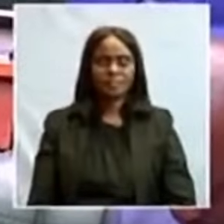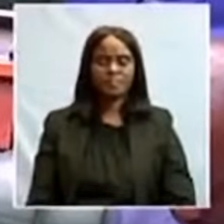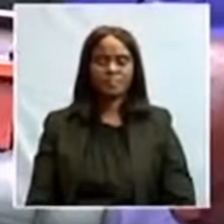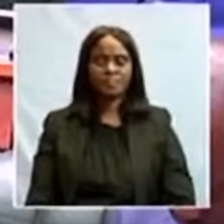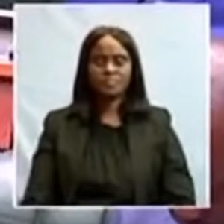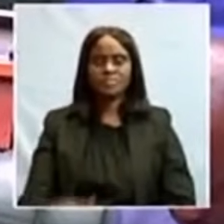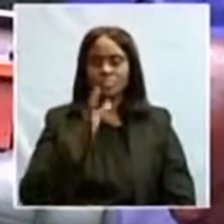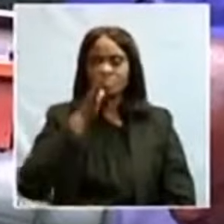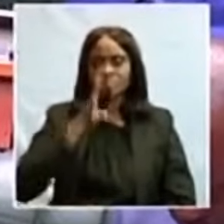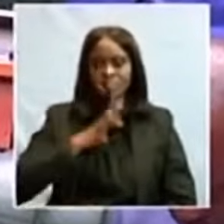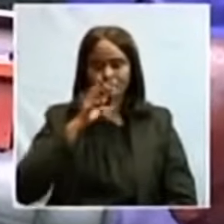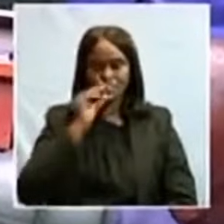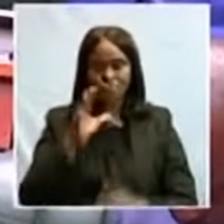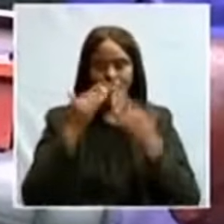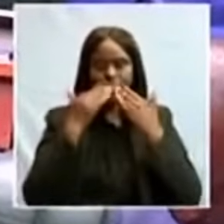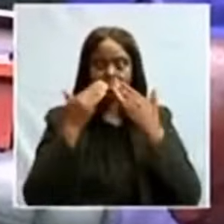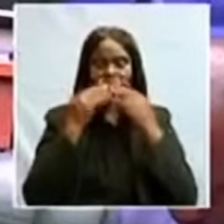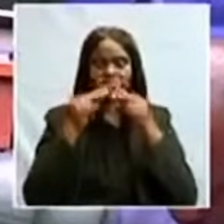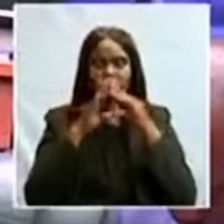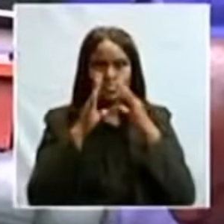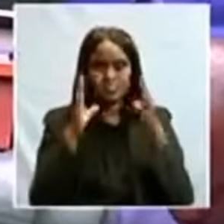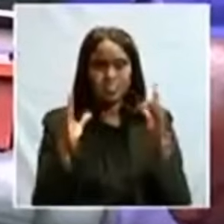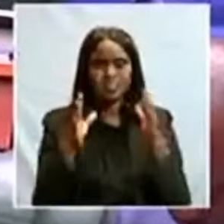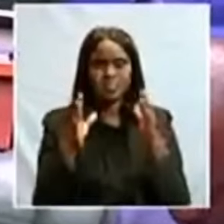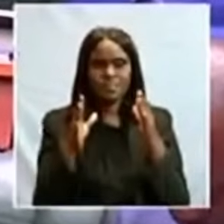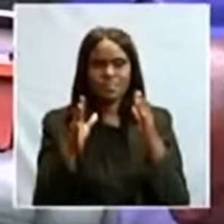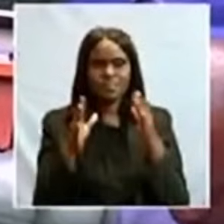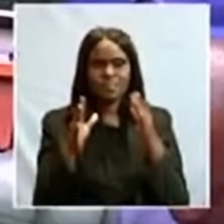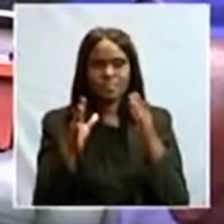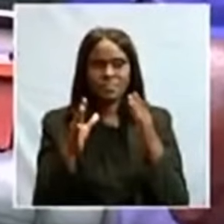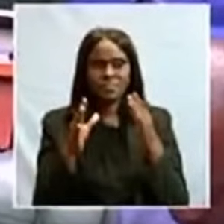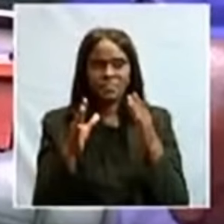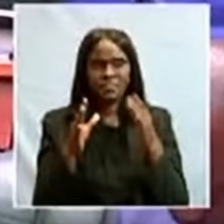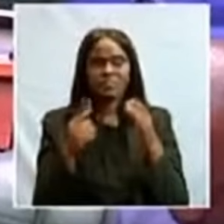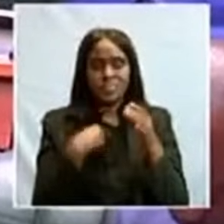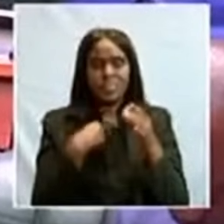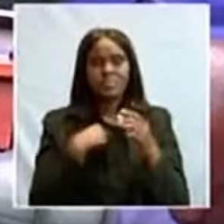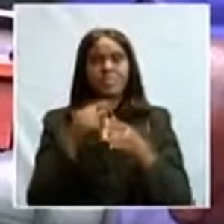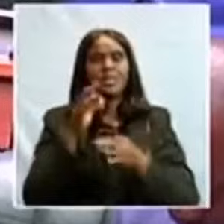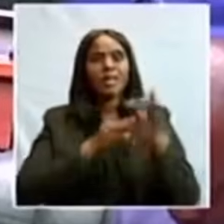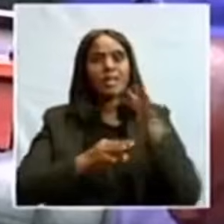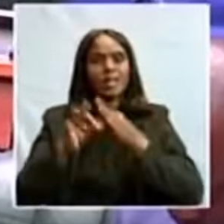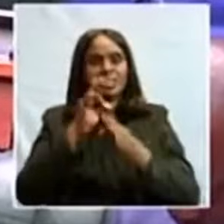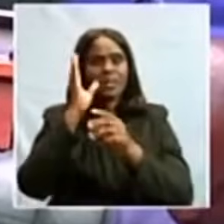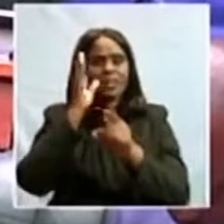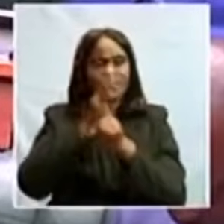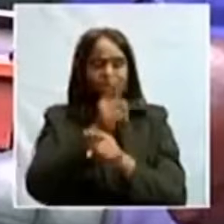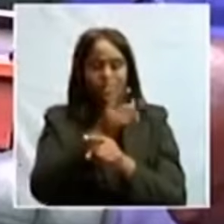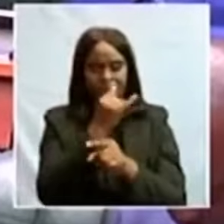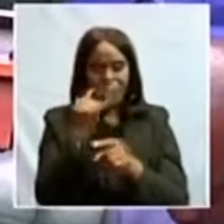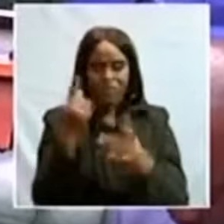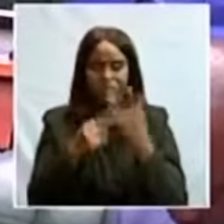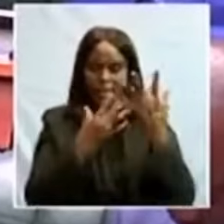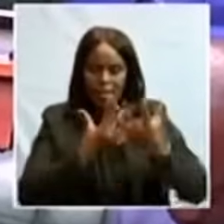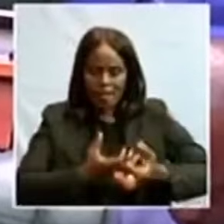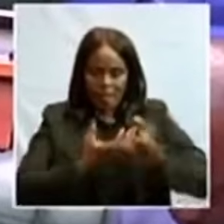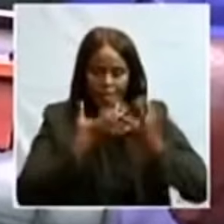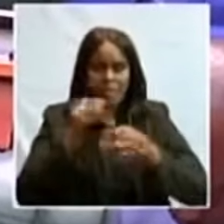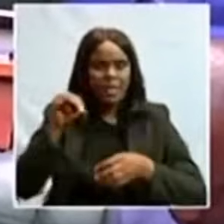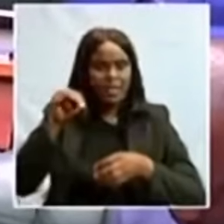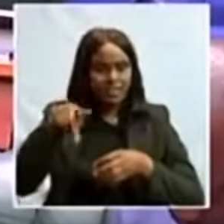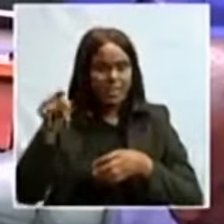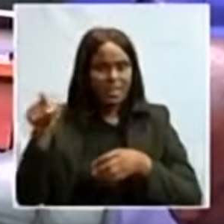Madam Speaker, thank you very much. And let me address the issues that has been raised by Honourable